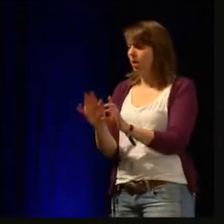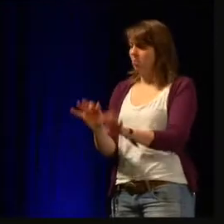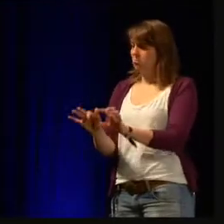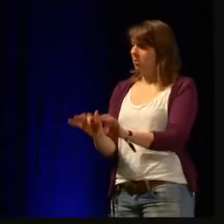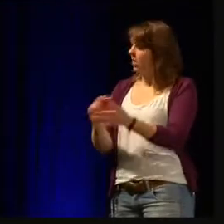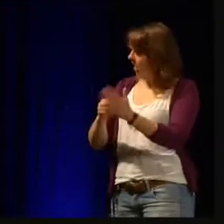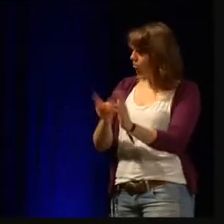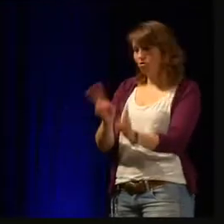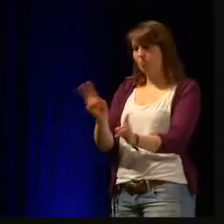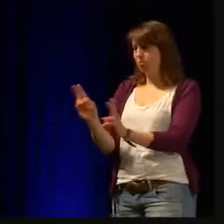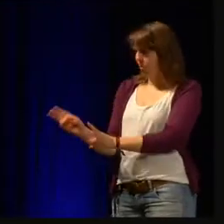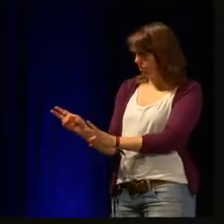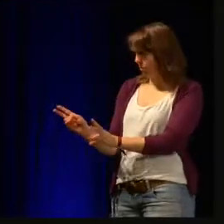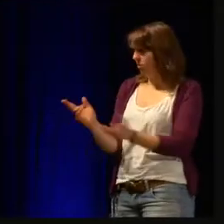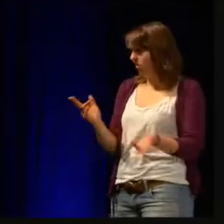good programmers who